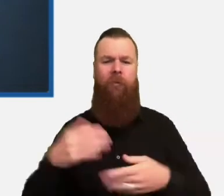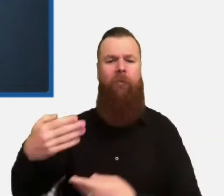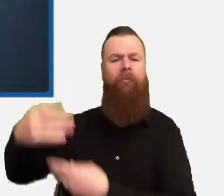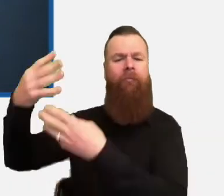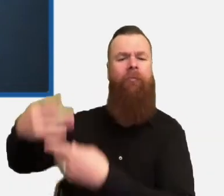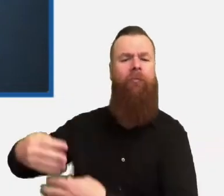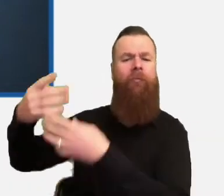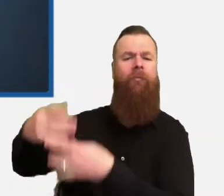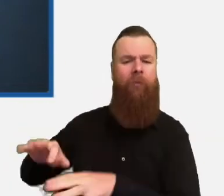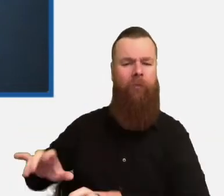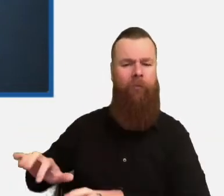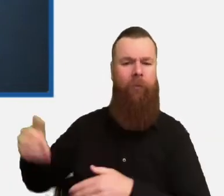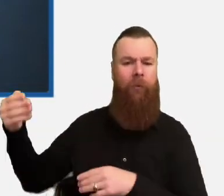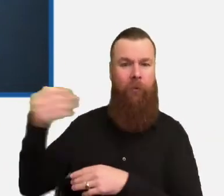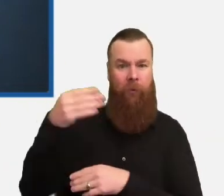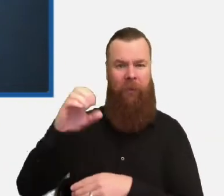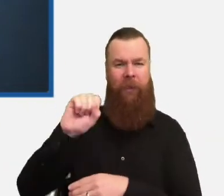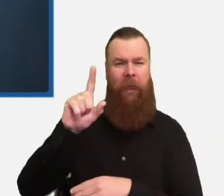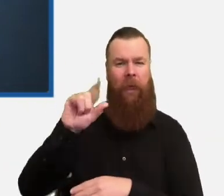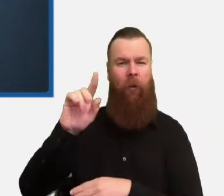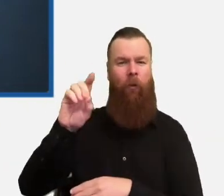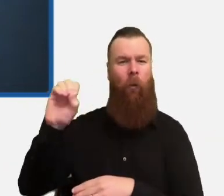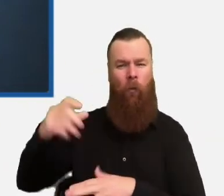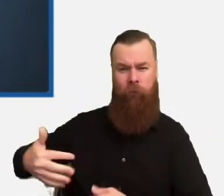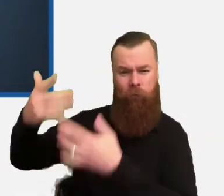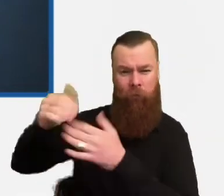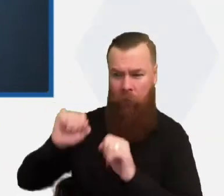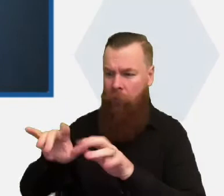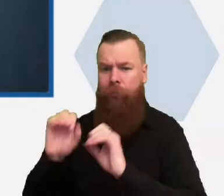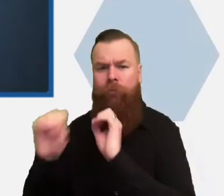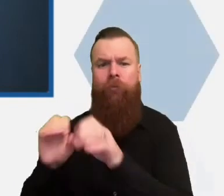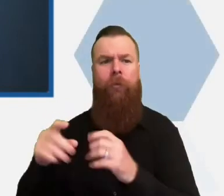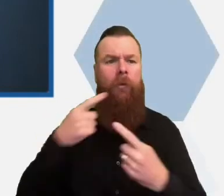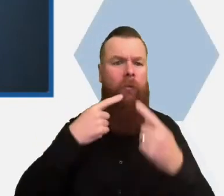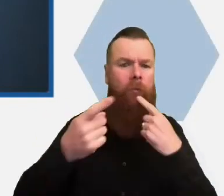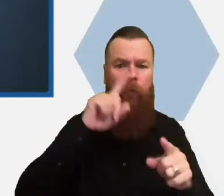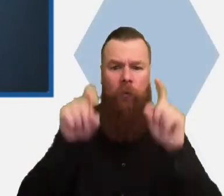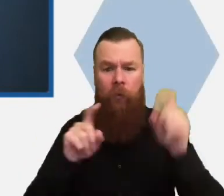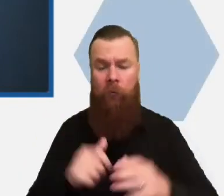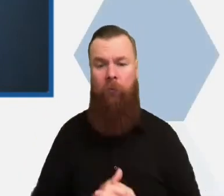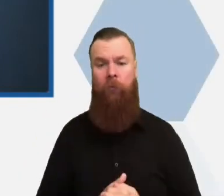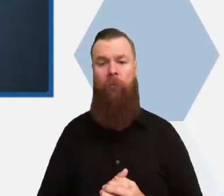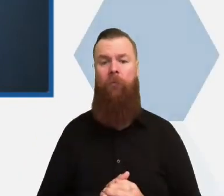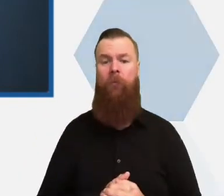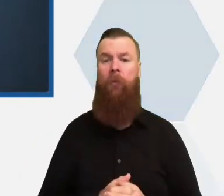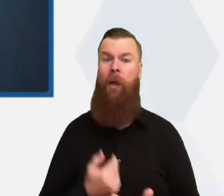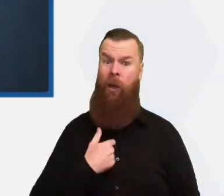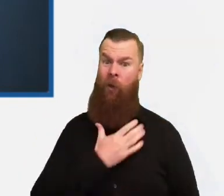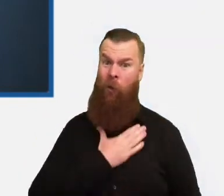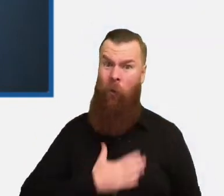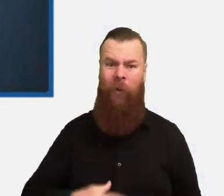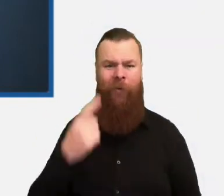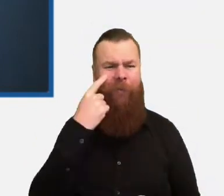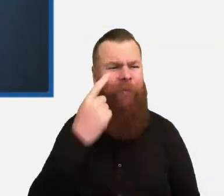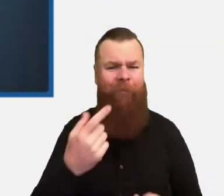is to document the actions implemented in the countries of the region for the design, contracting, construction, and operation of